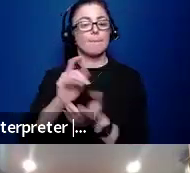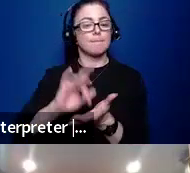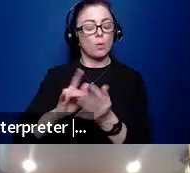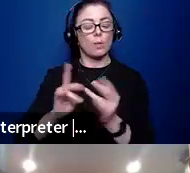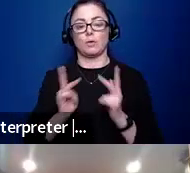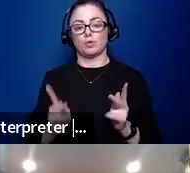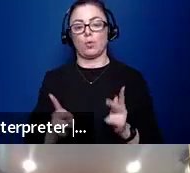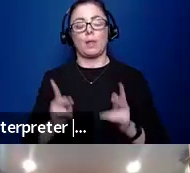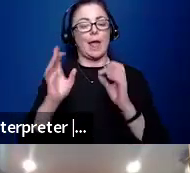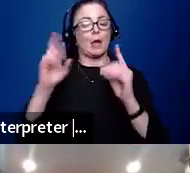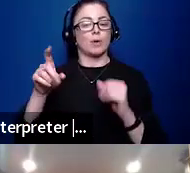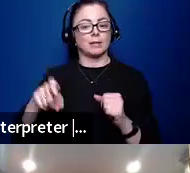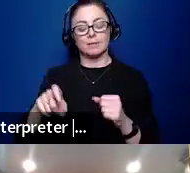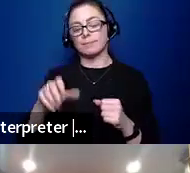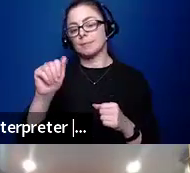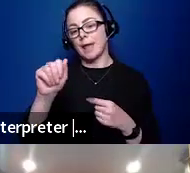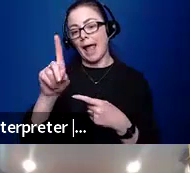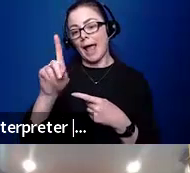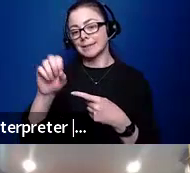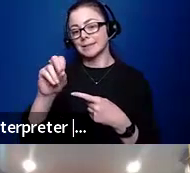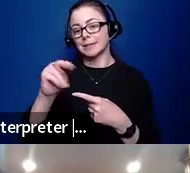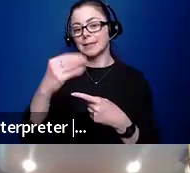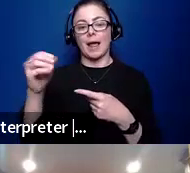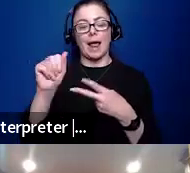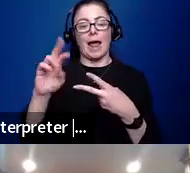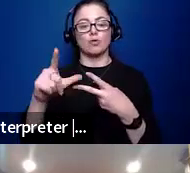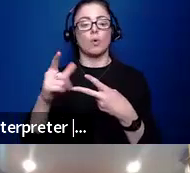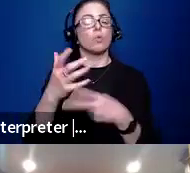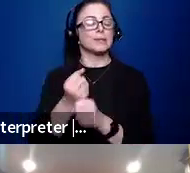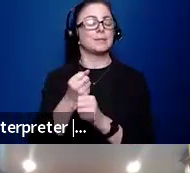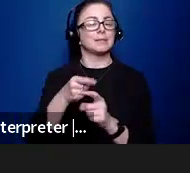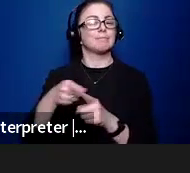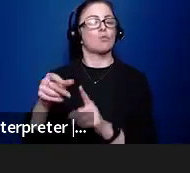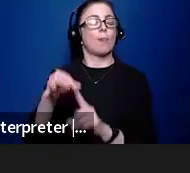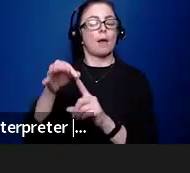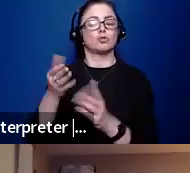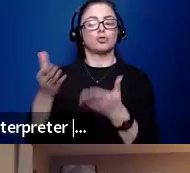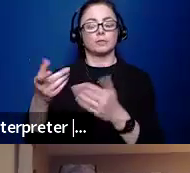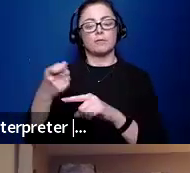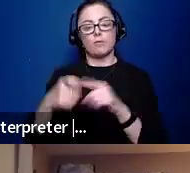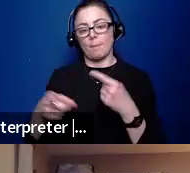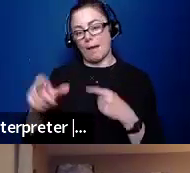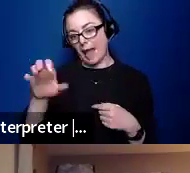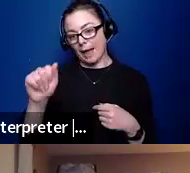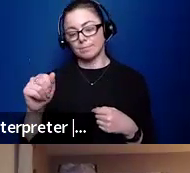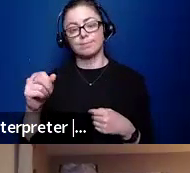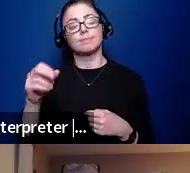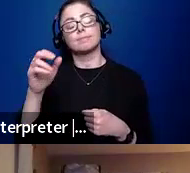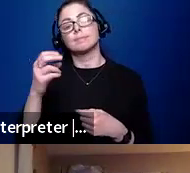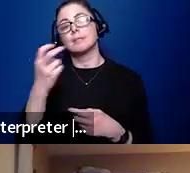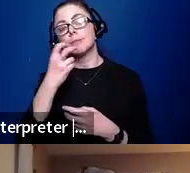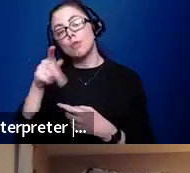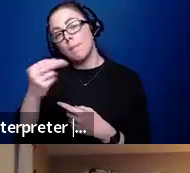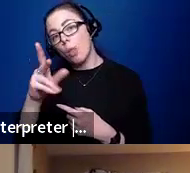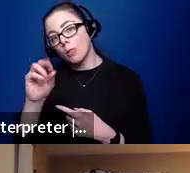needs. Addison and Angel received specialized services and support from the AEA. Speech pathologists from the AEA work